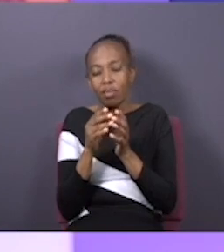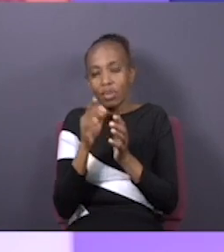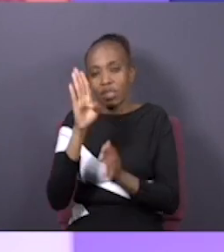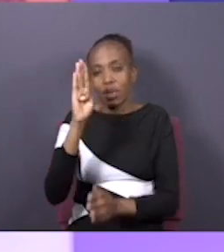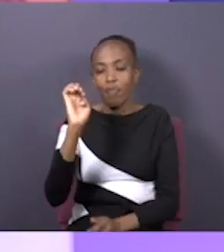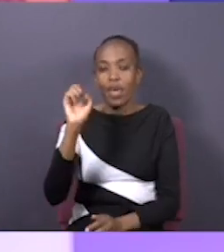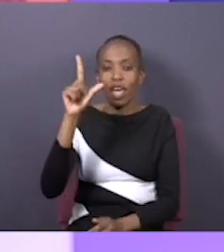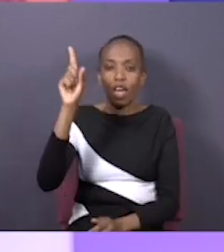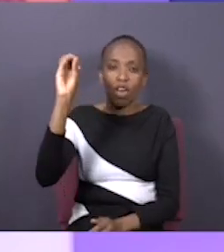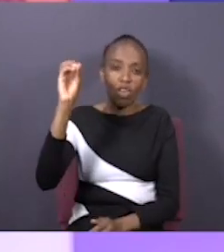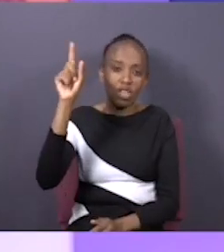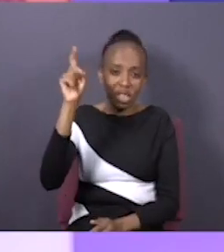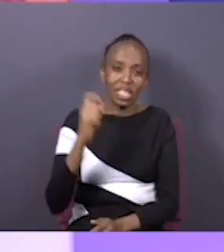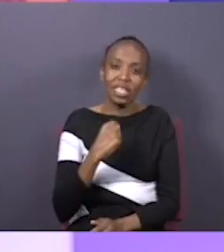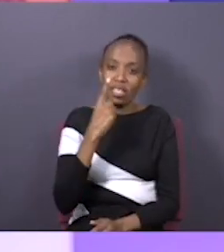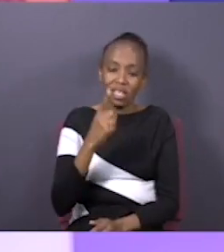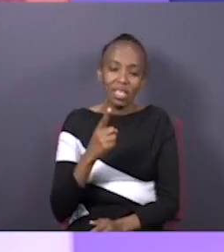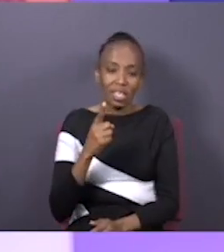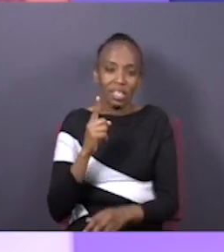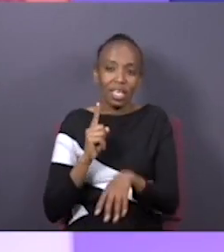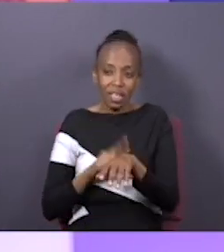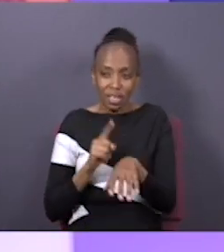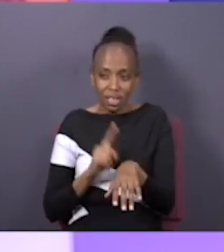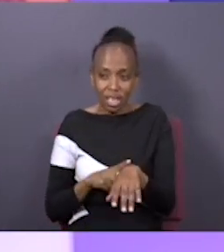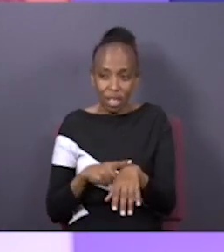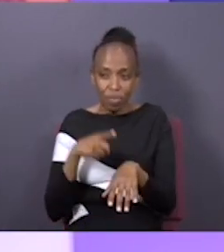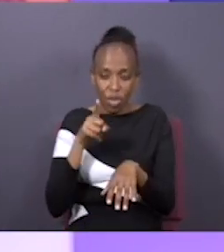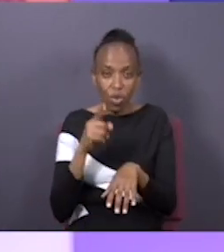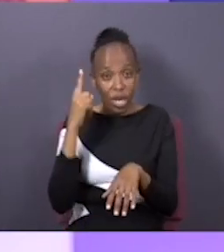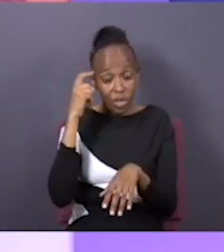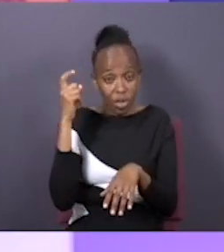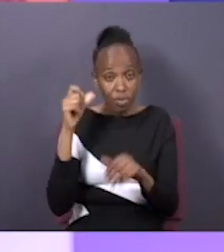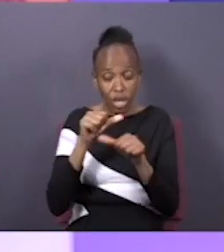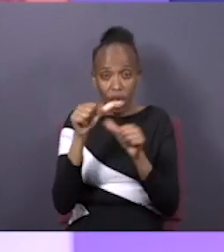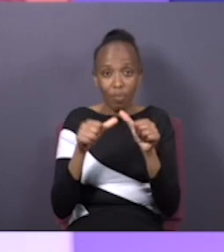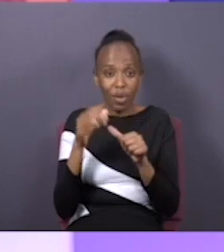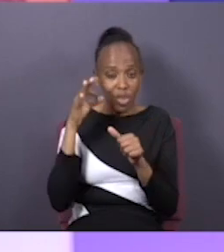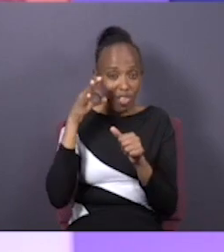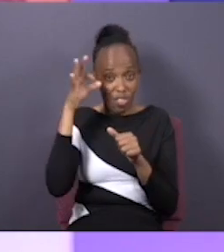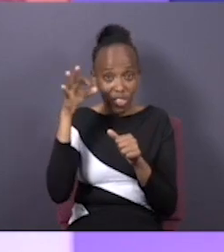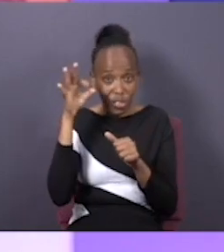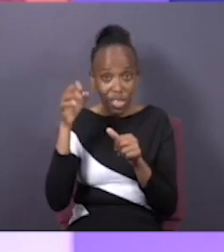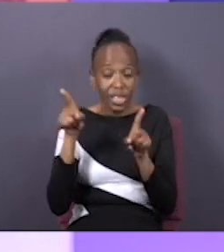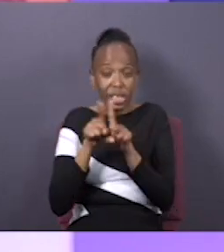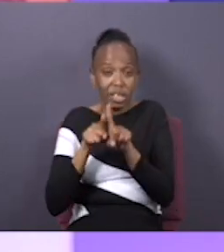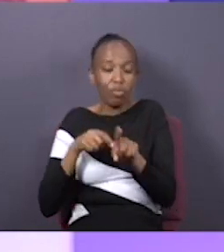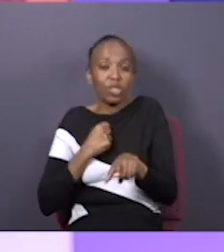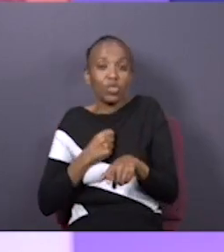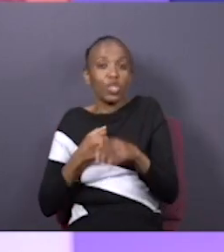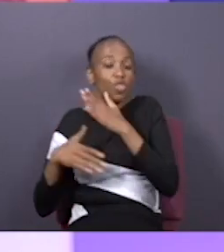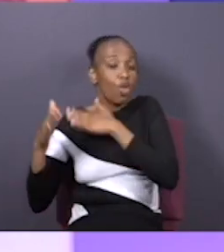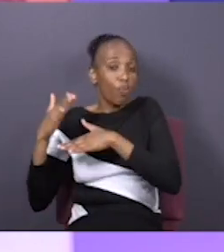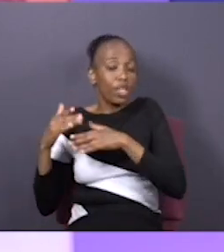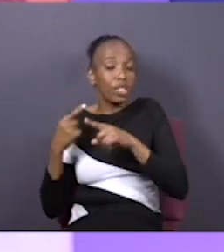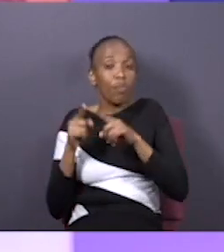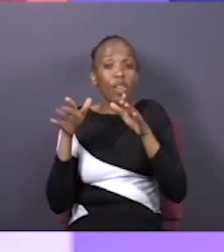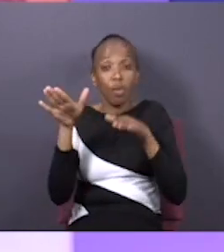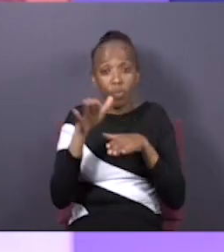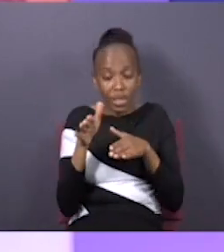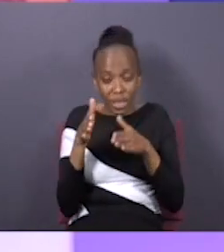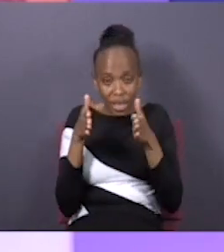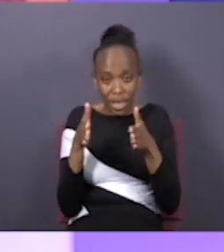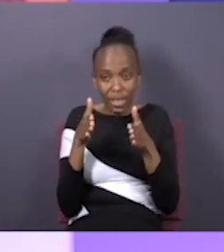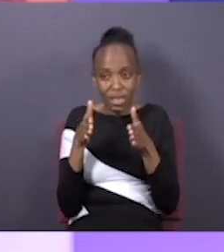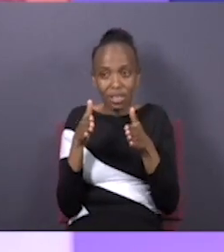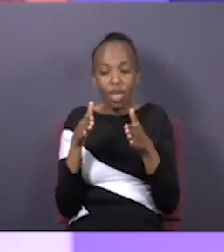Belloc said, while you are dreaming of the future or regretting the past, the present, which